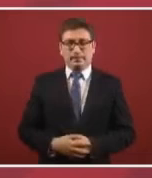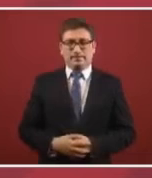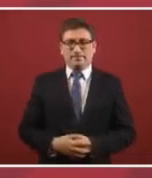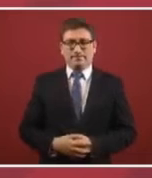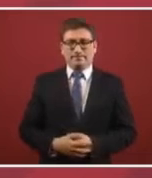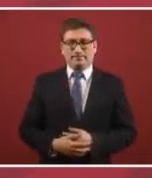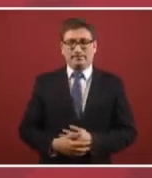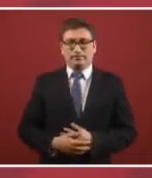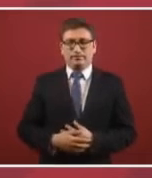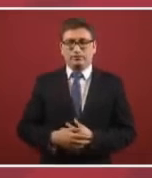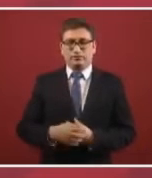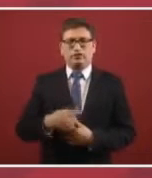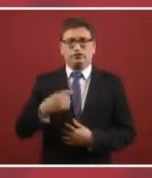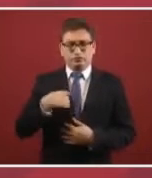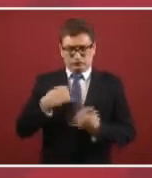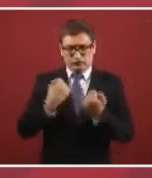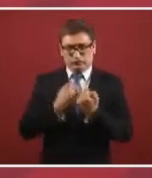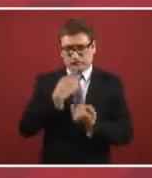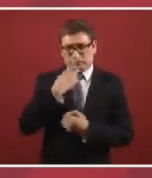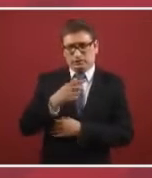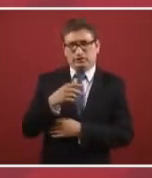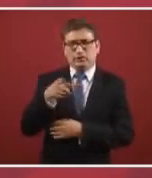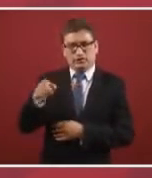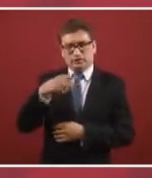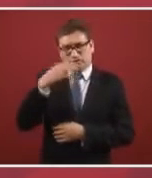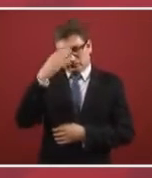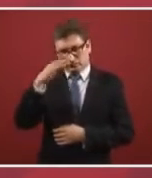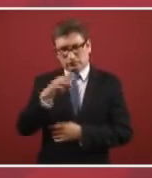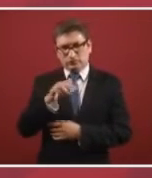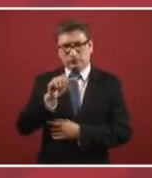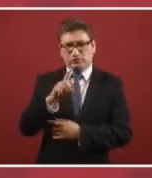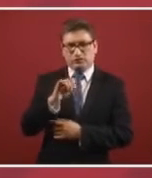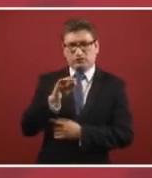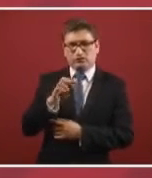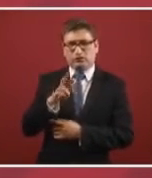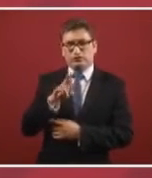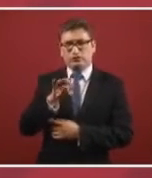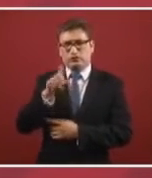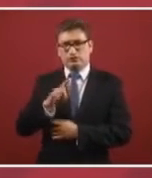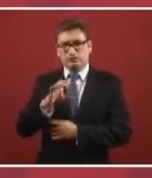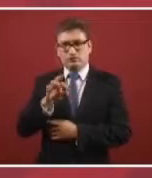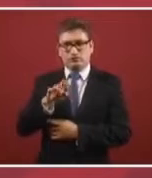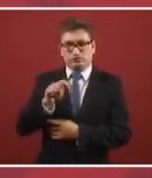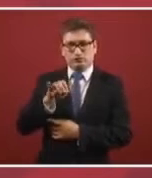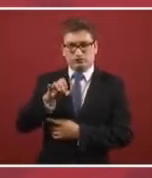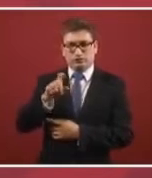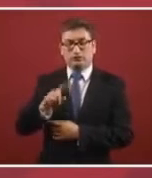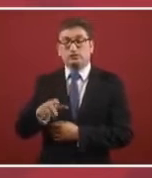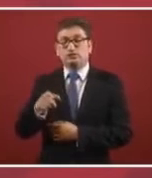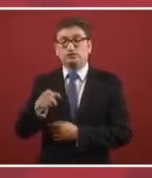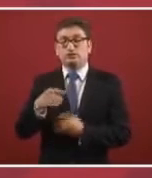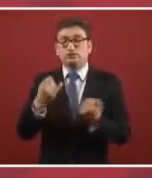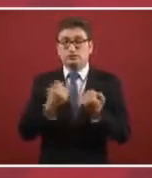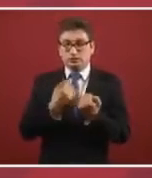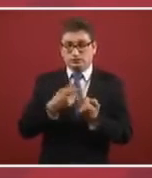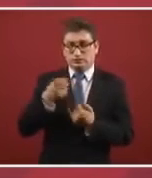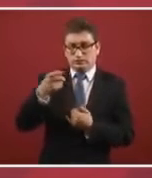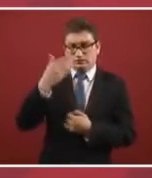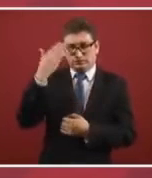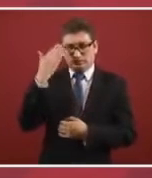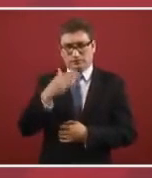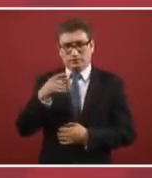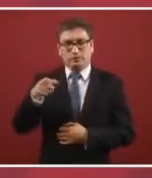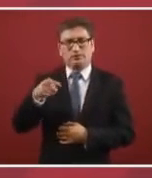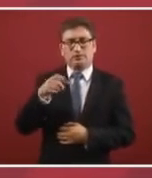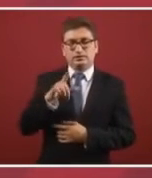Like I would say. Like also Cortines. Adolfo. And then of course. .